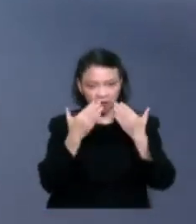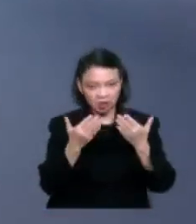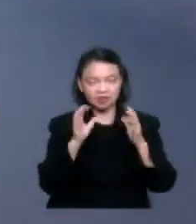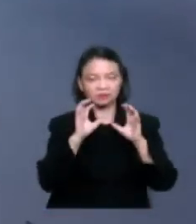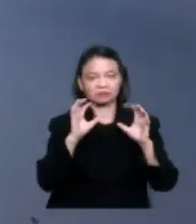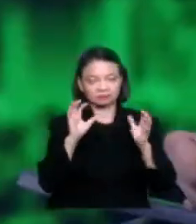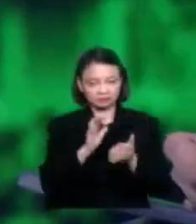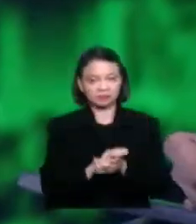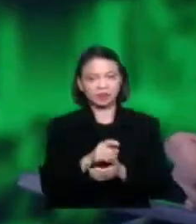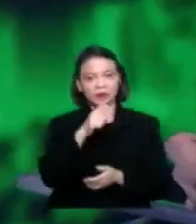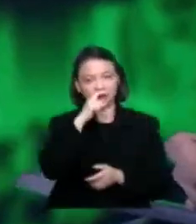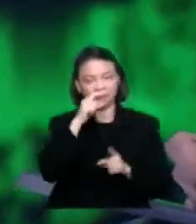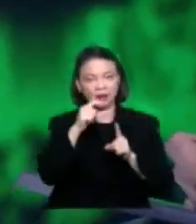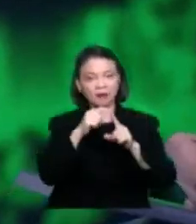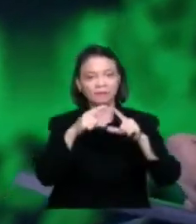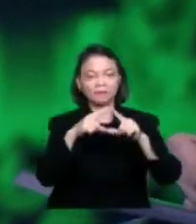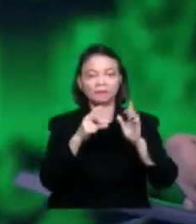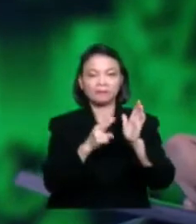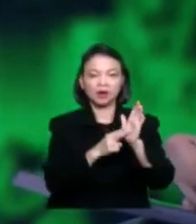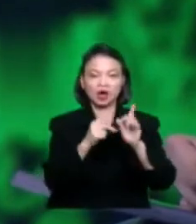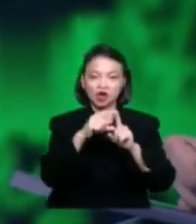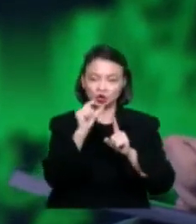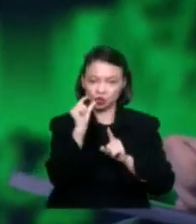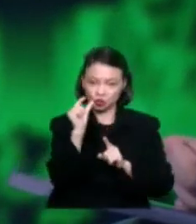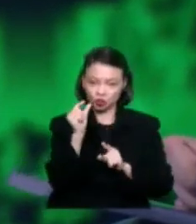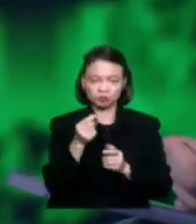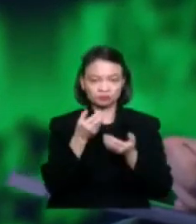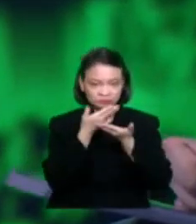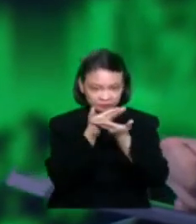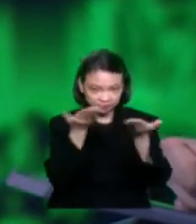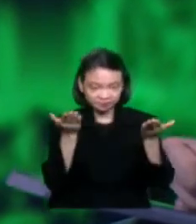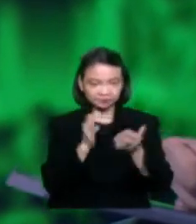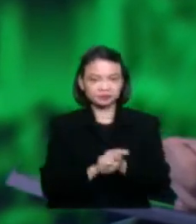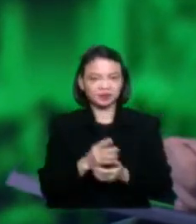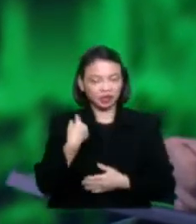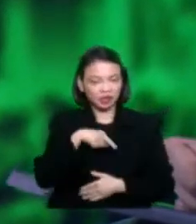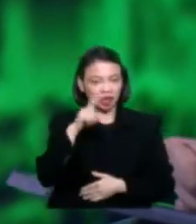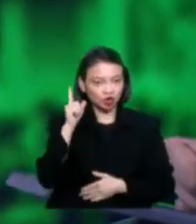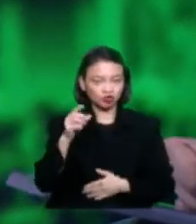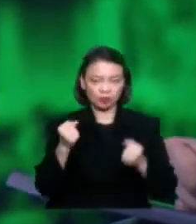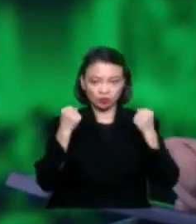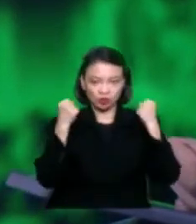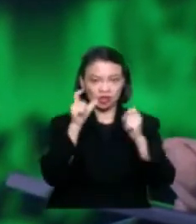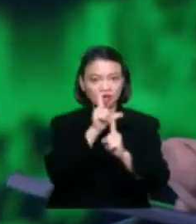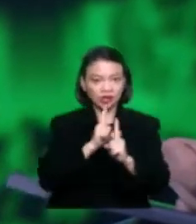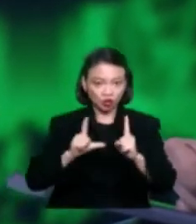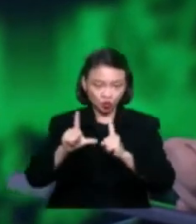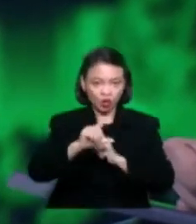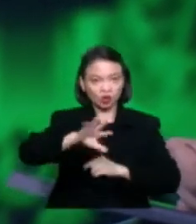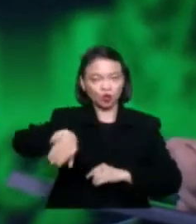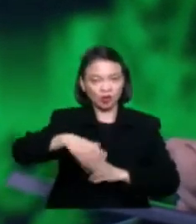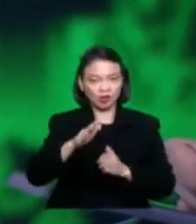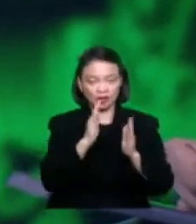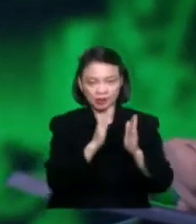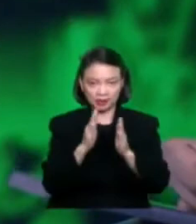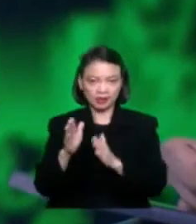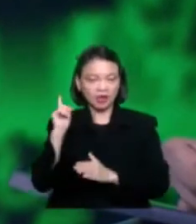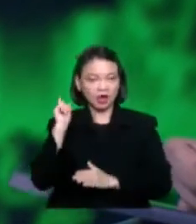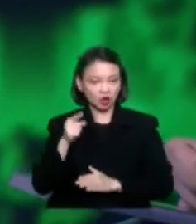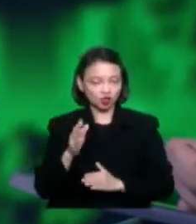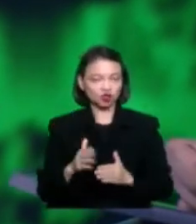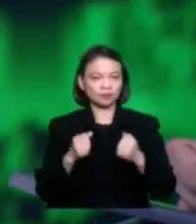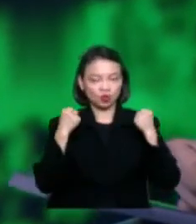So family strengthening and also regulation is very important. Well, I would love to discuss more about this, but because